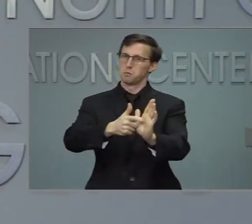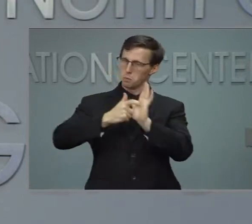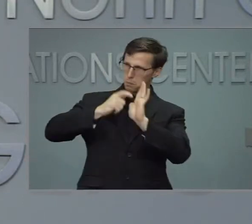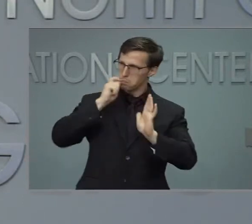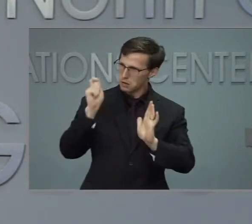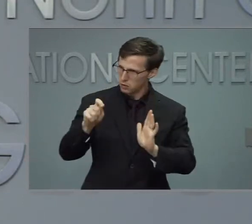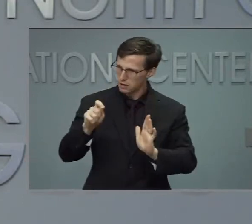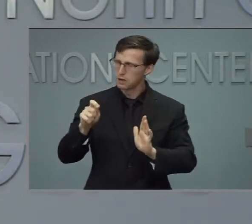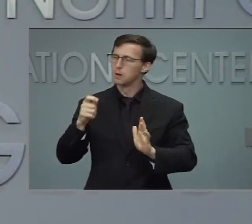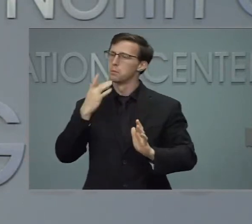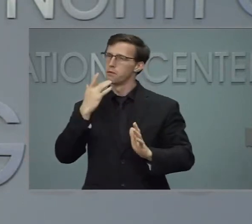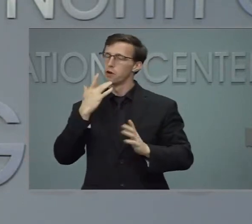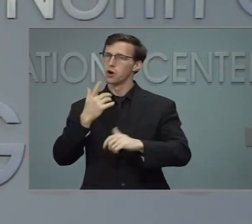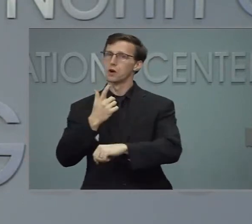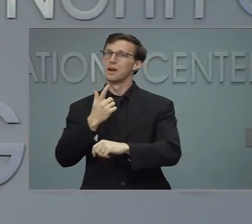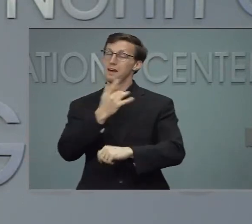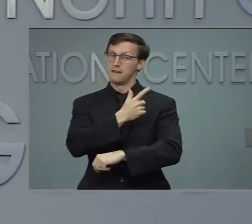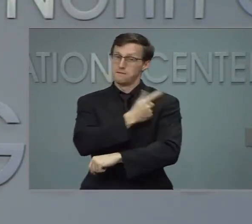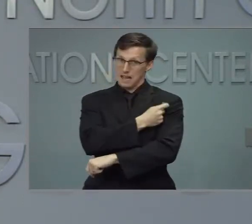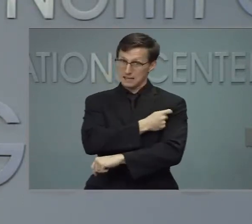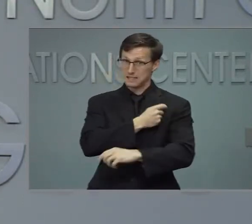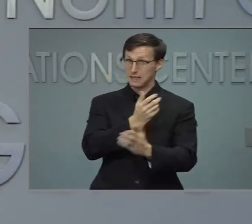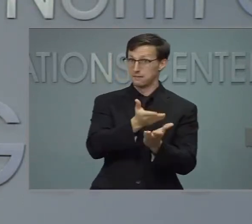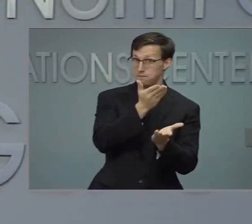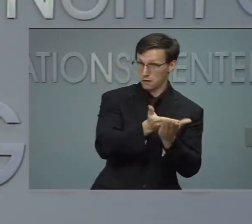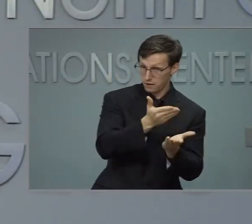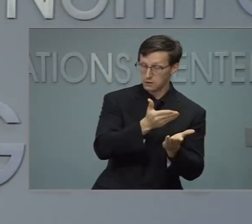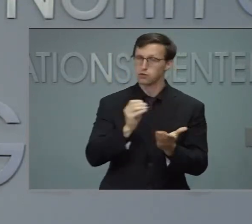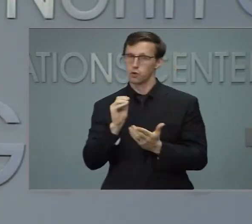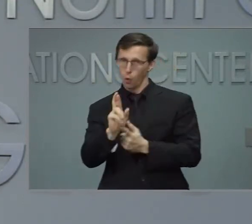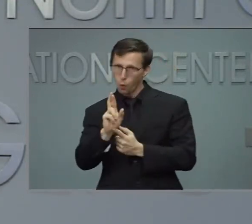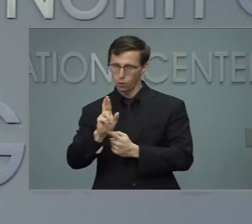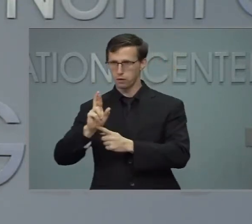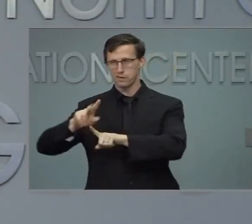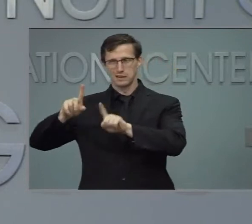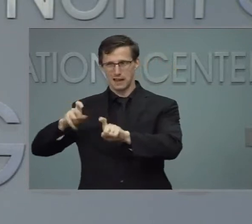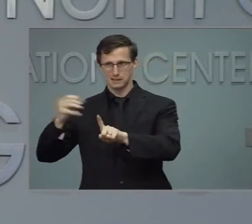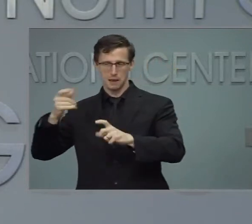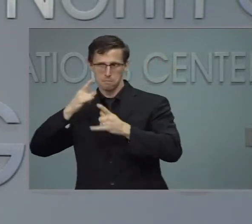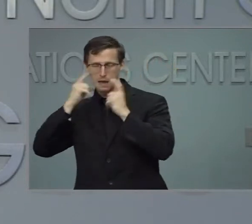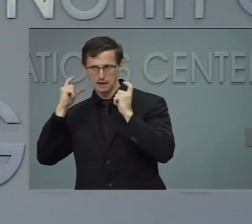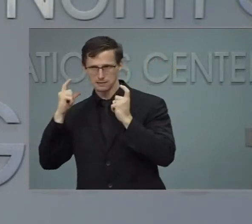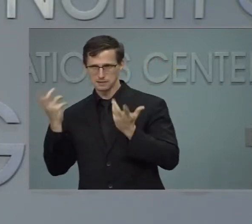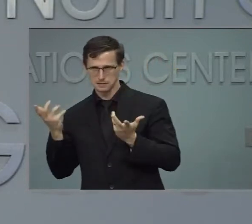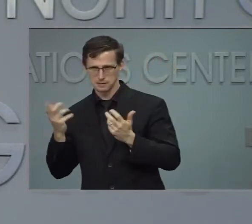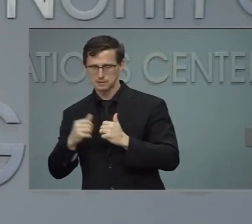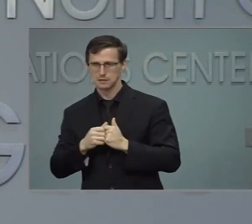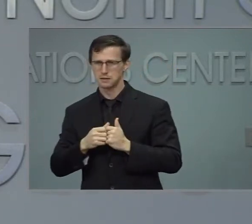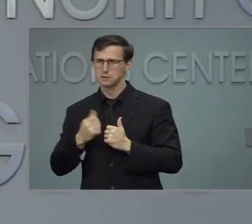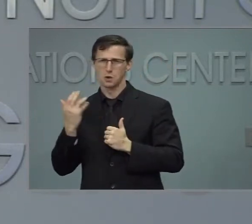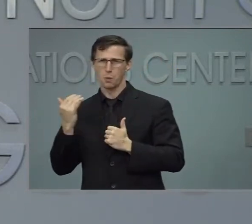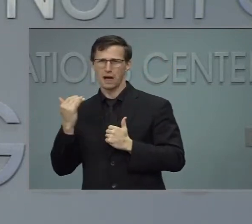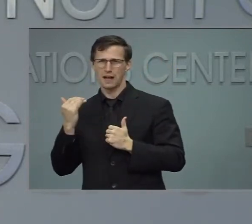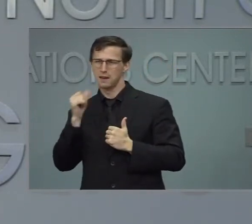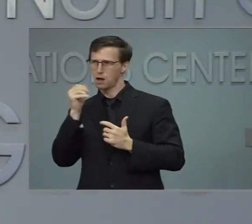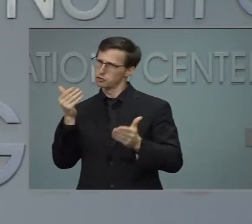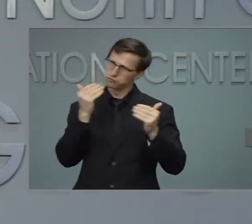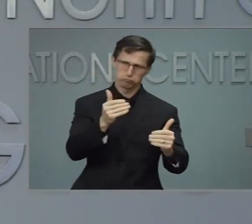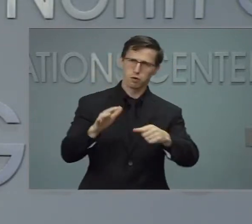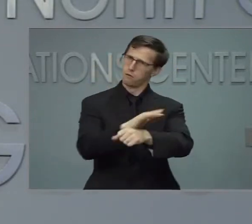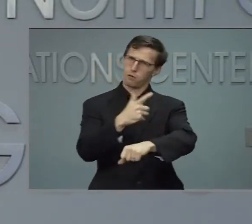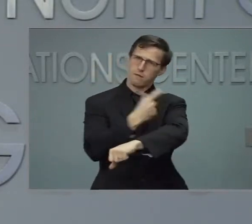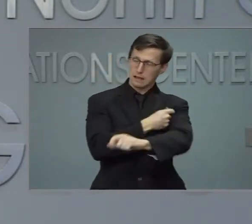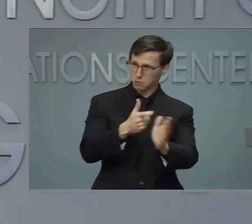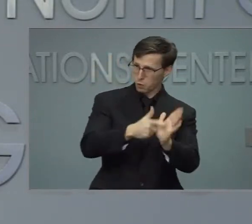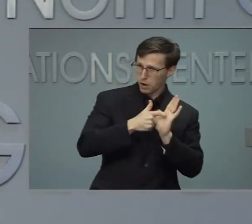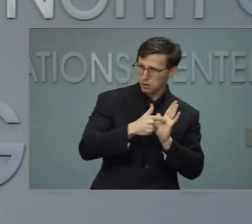cabinet state employees. Well, this is a big step, requiring proof from state employees that they have